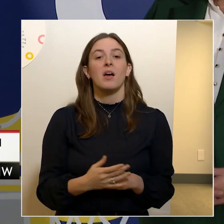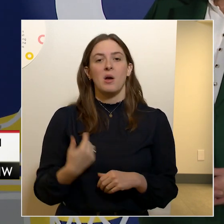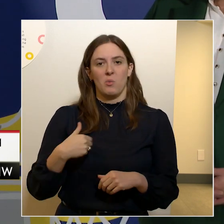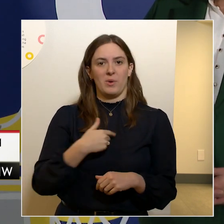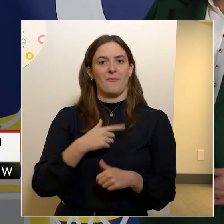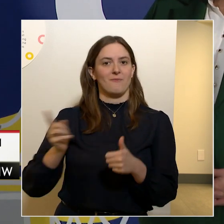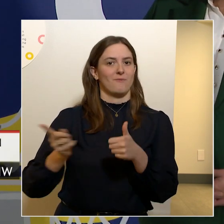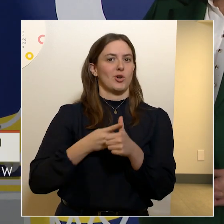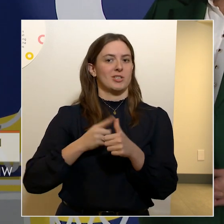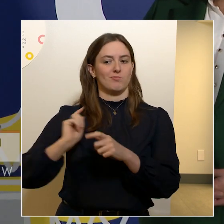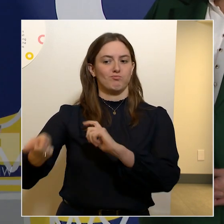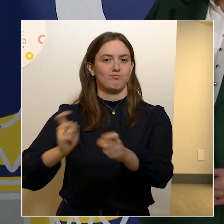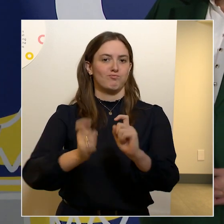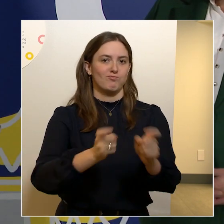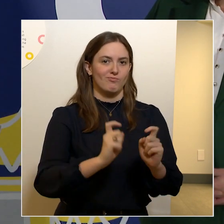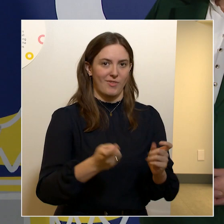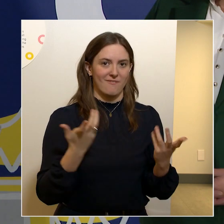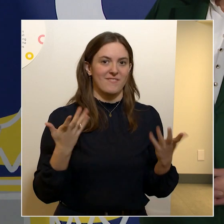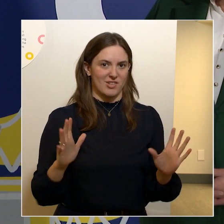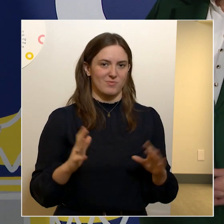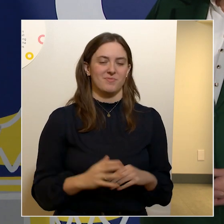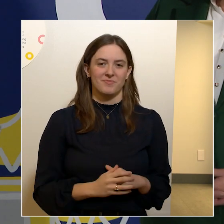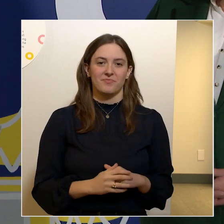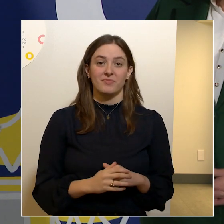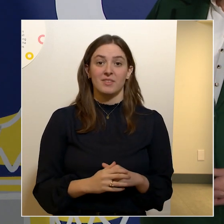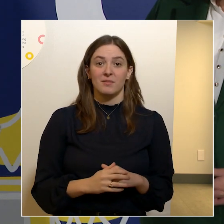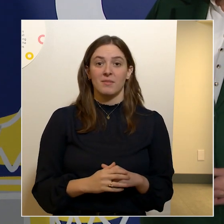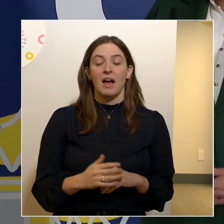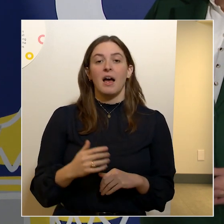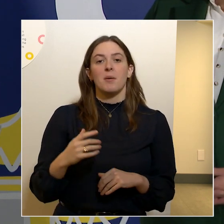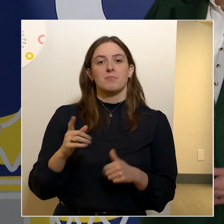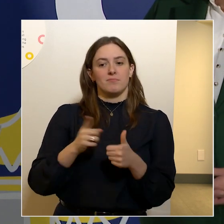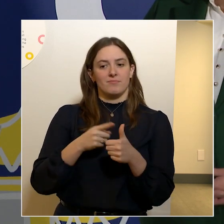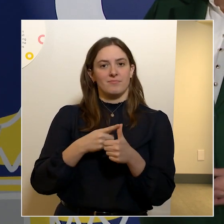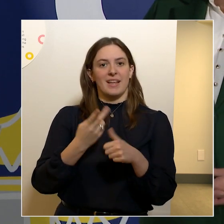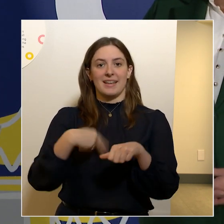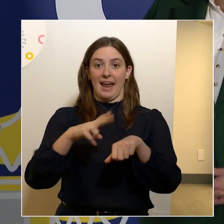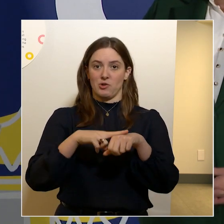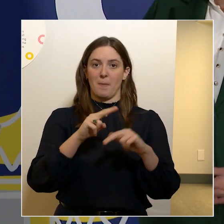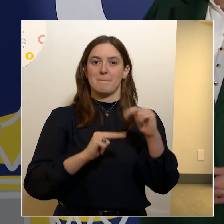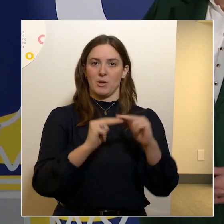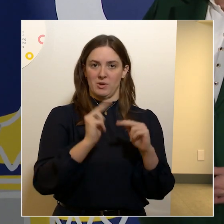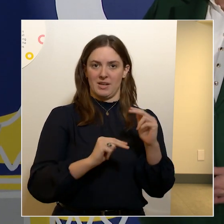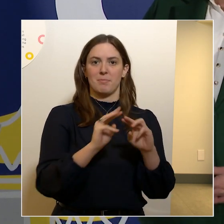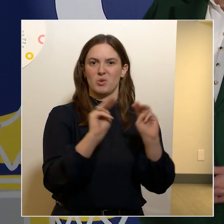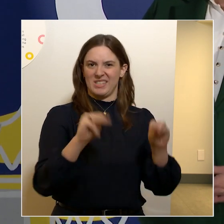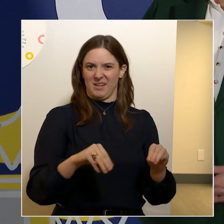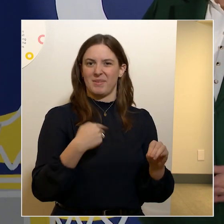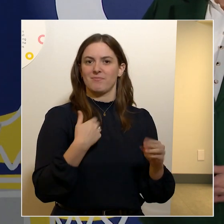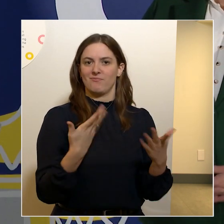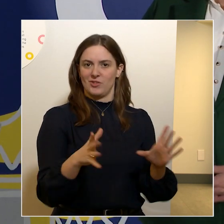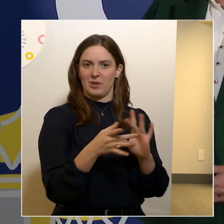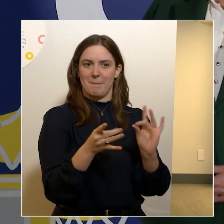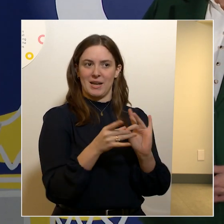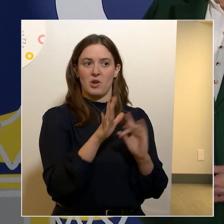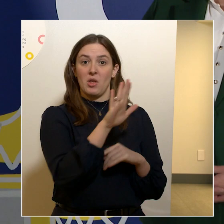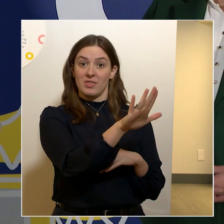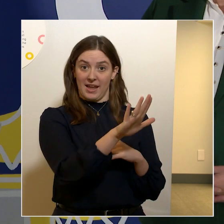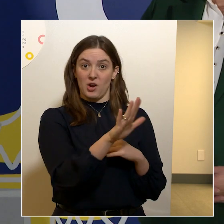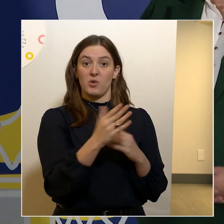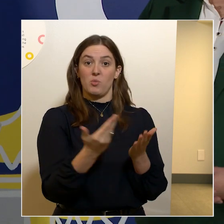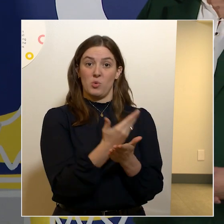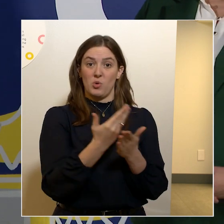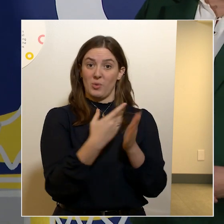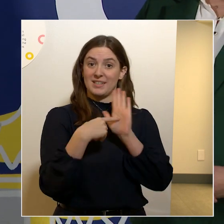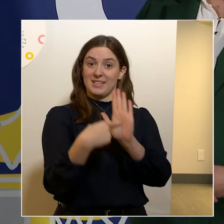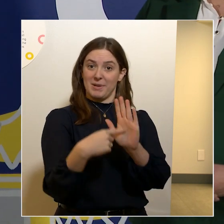investments from that program. I already talked about the National Building Museum and our investment in their Building